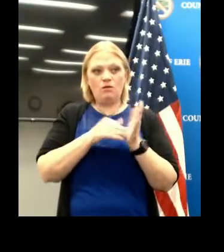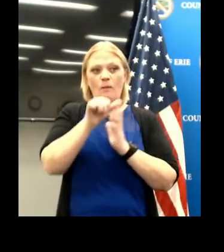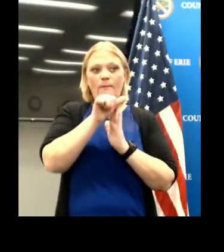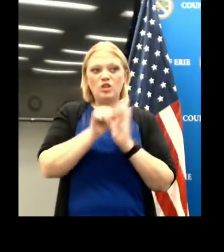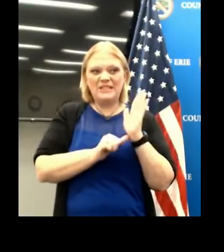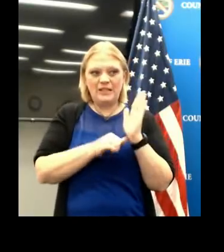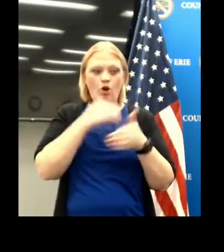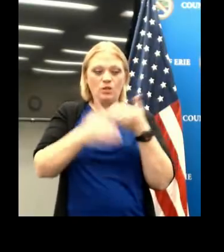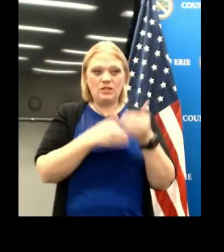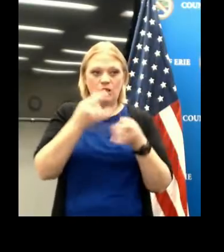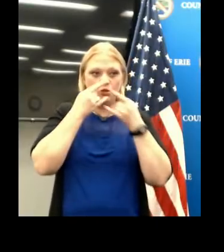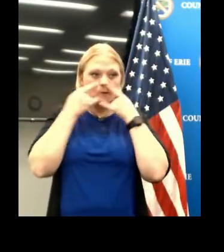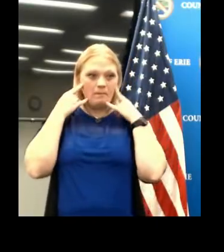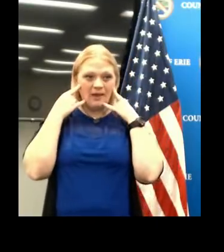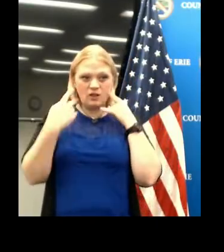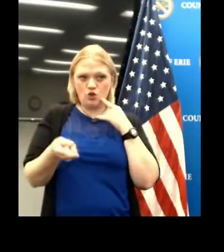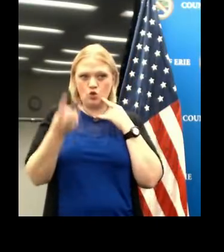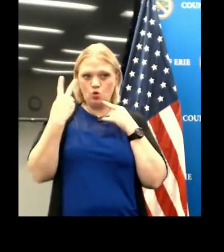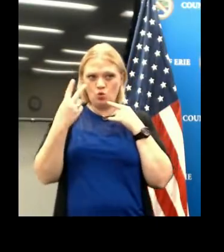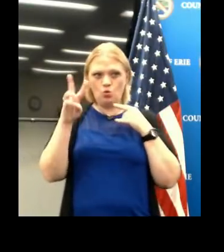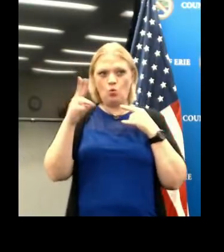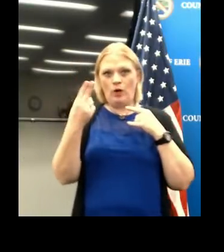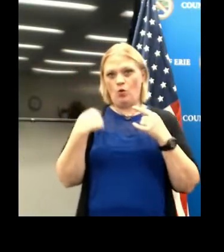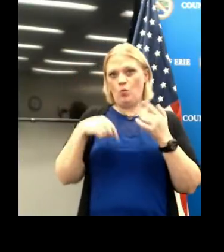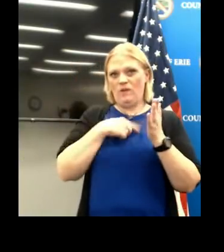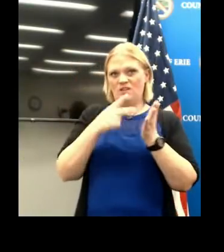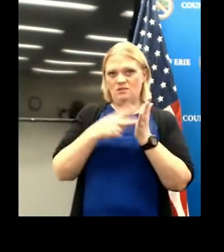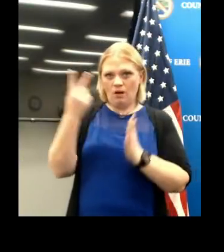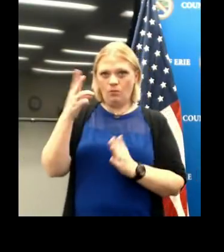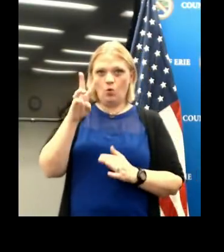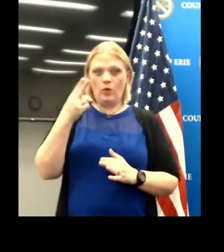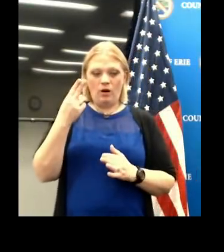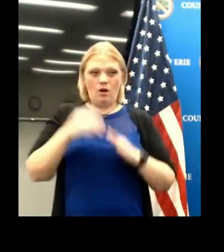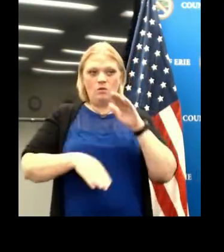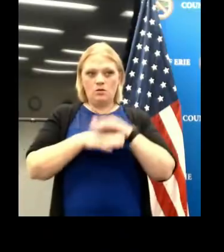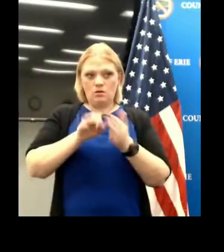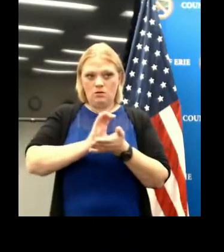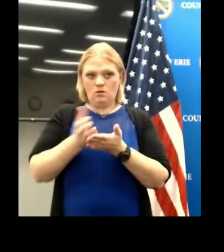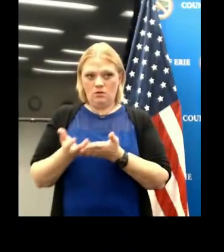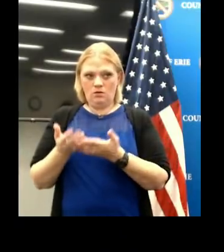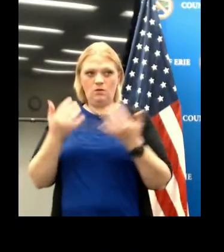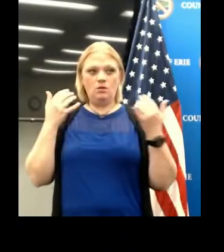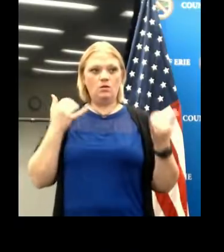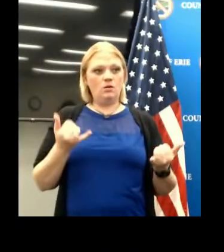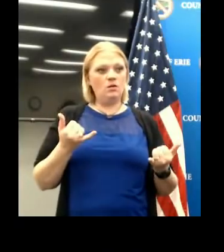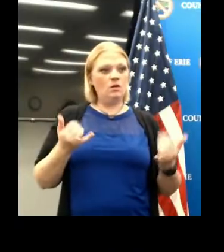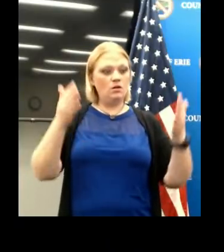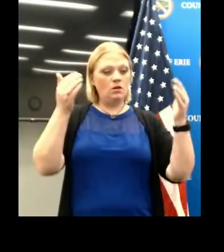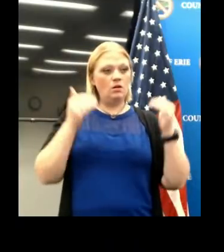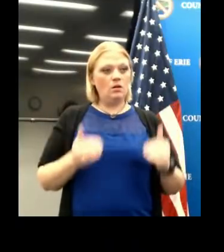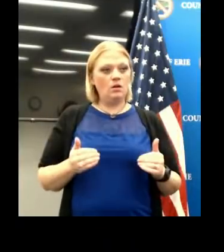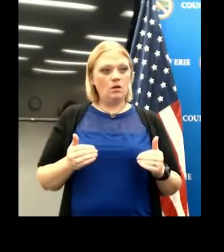our 2 warehouses. We've doubled our warehouse capacity. It was 1, now it's 2. The